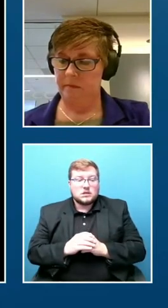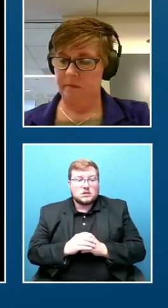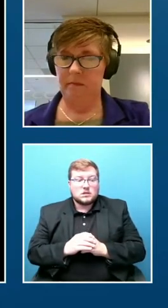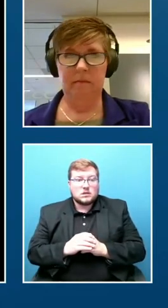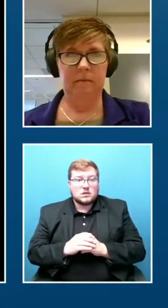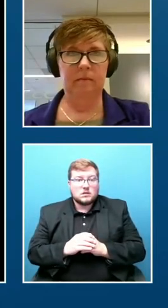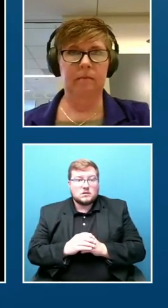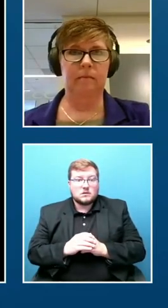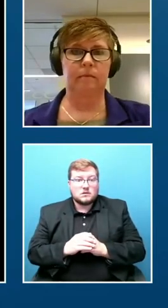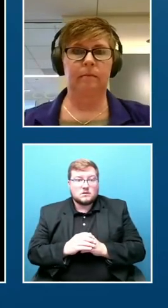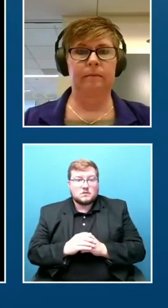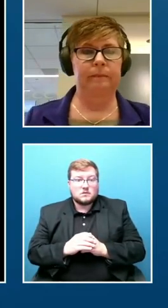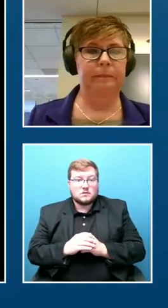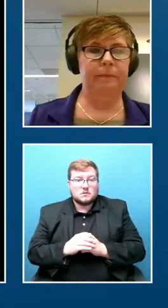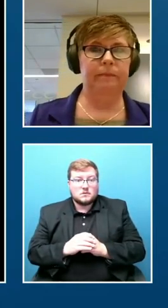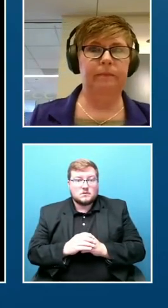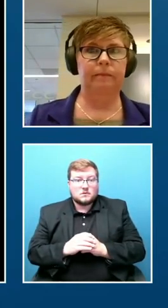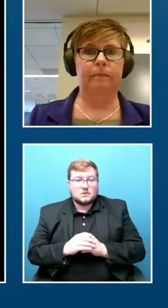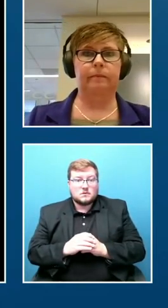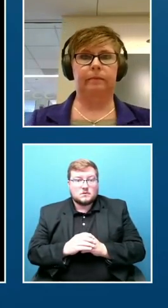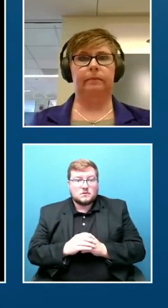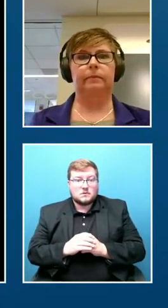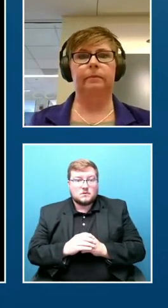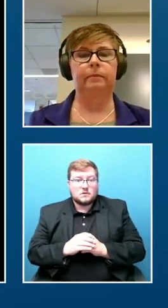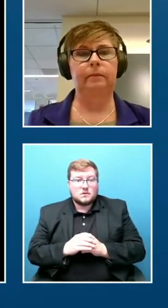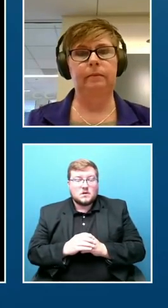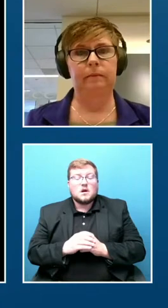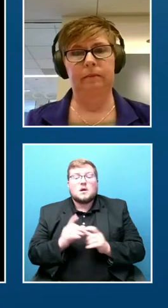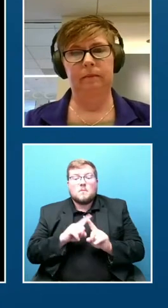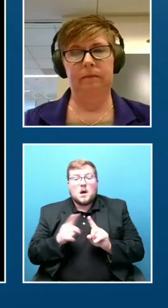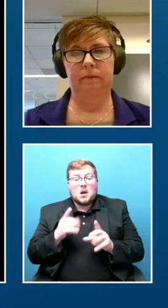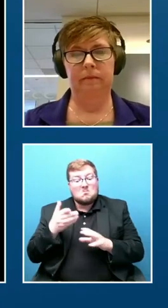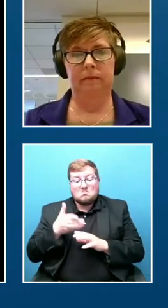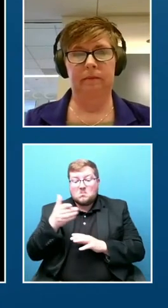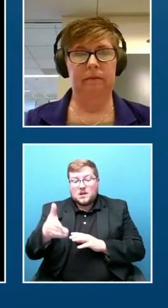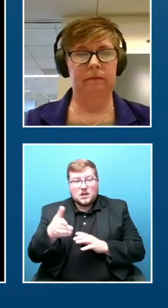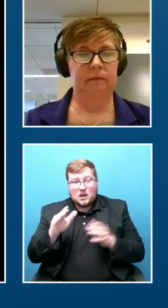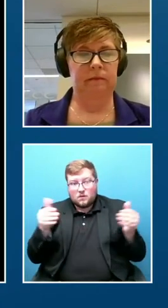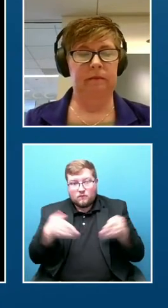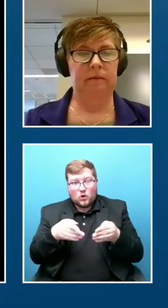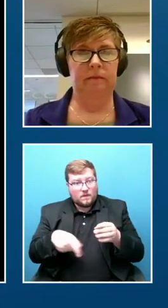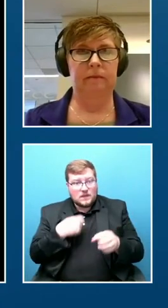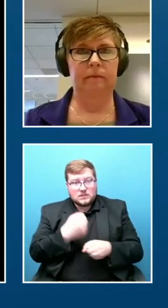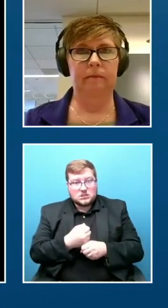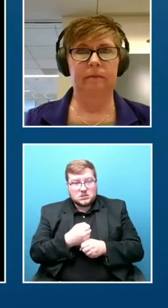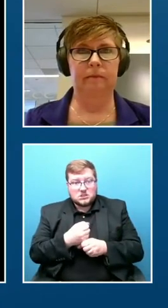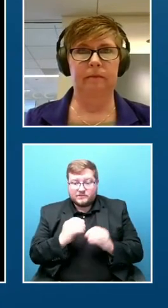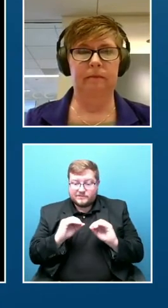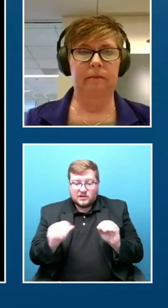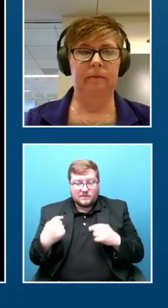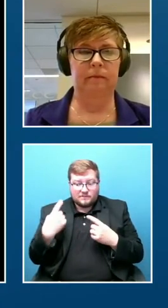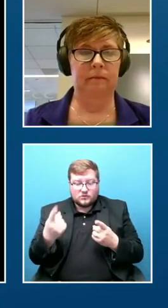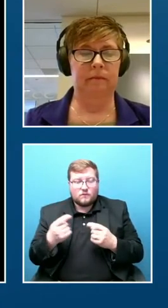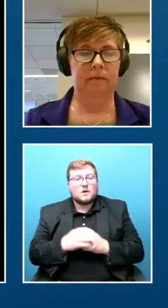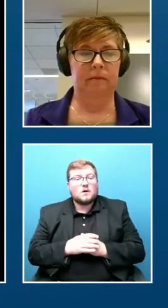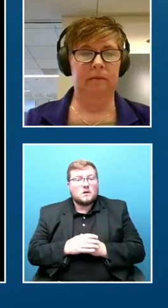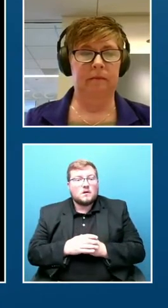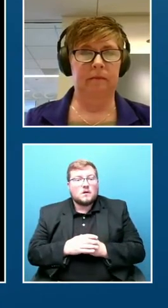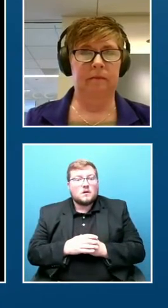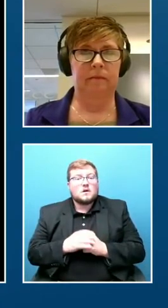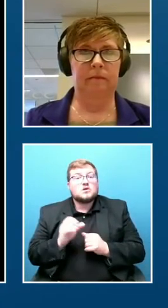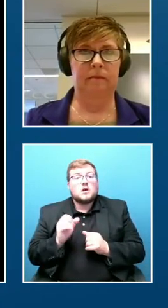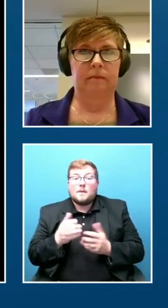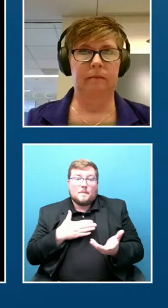that are beyond the scope of this hearing, it has not been done. And I'm happy to answer